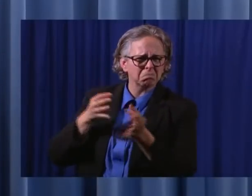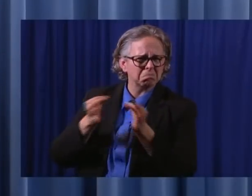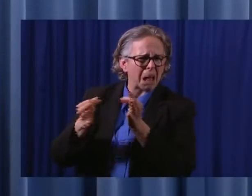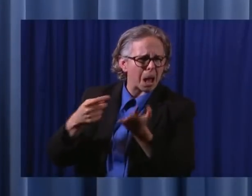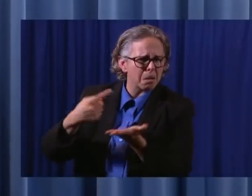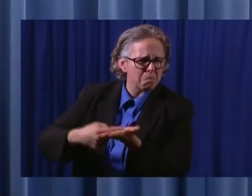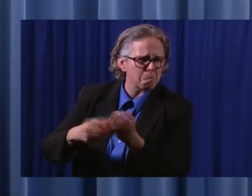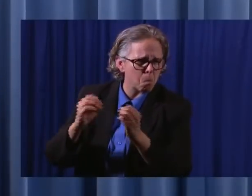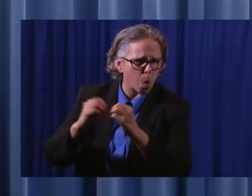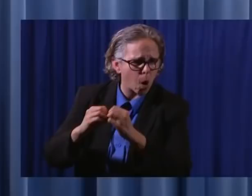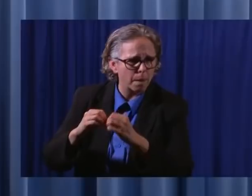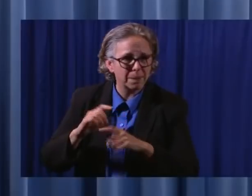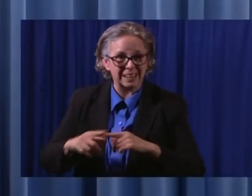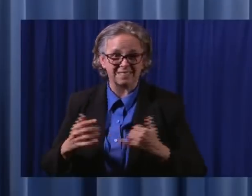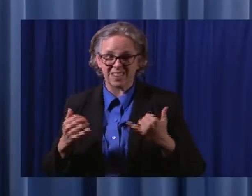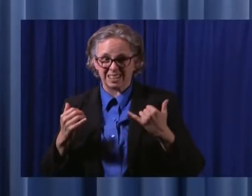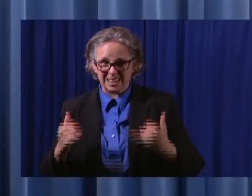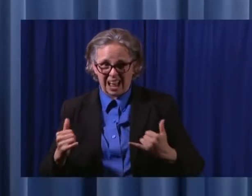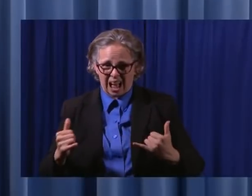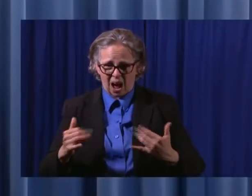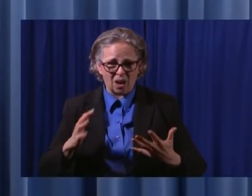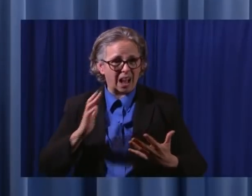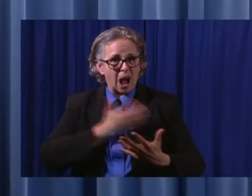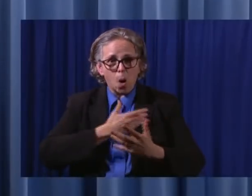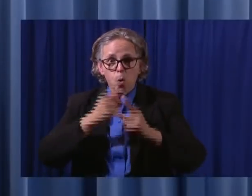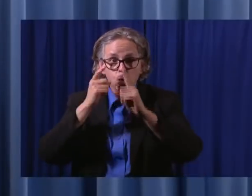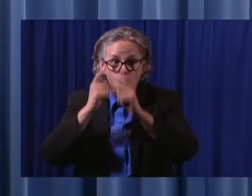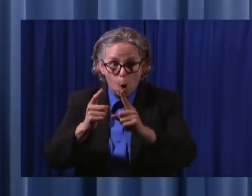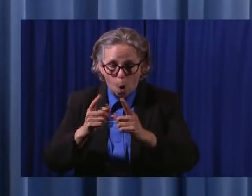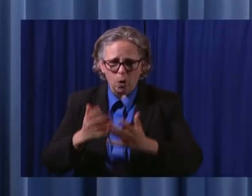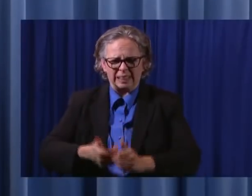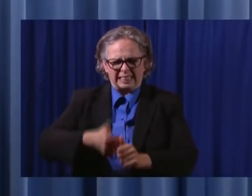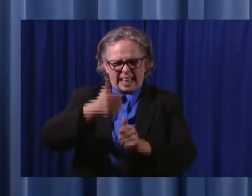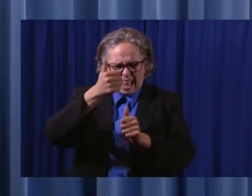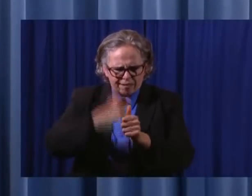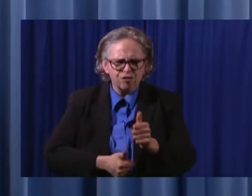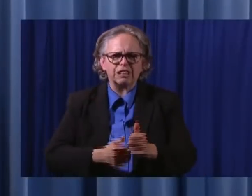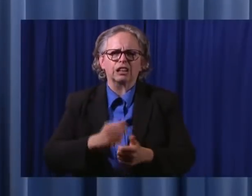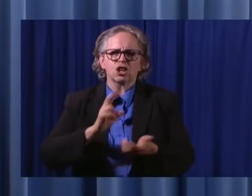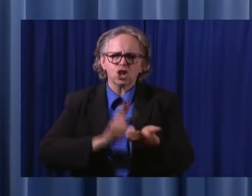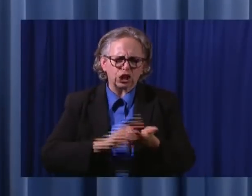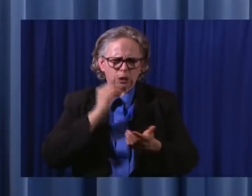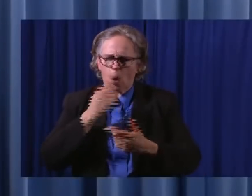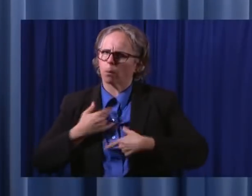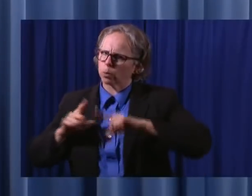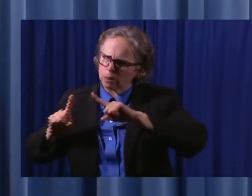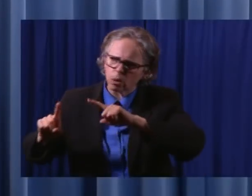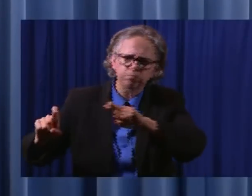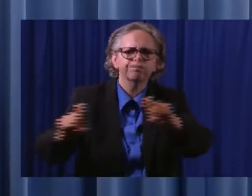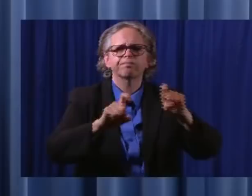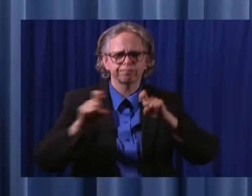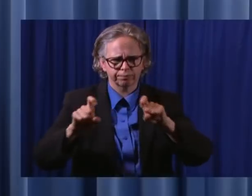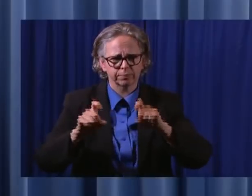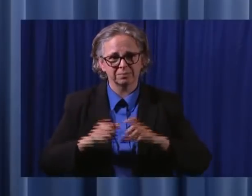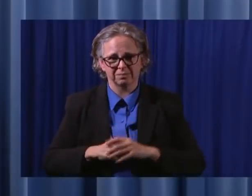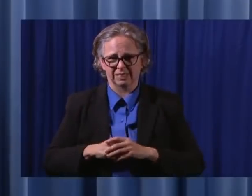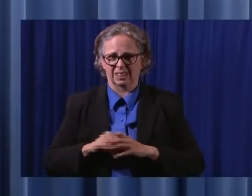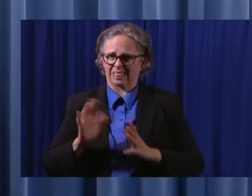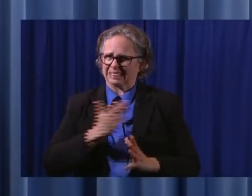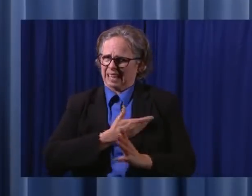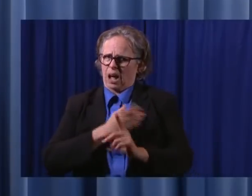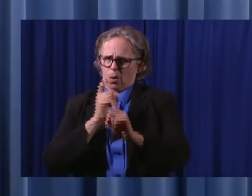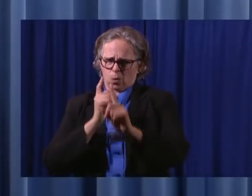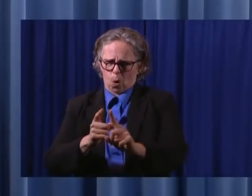and the National Guard are making progress. I know some nursing homes are providing their own testing. Our long-term goal is to test